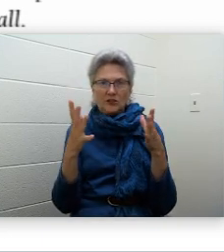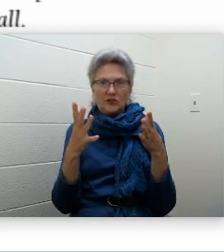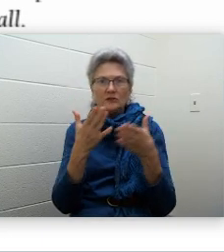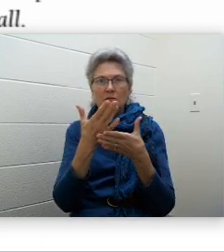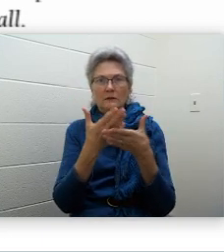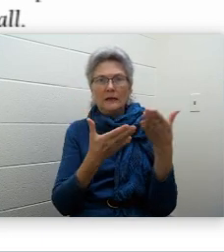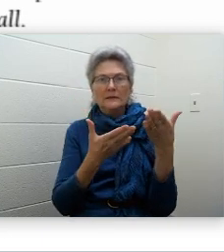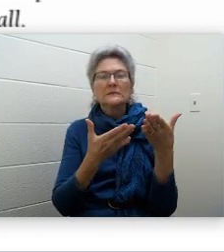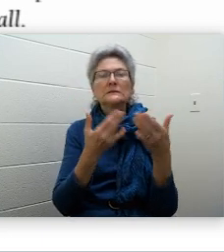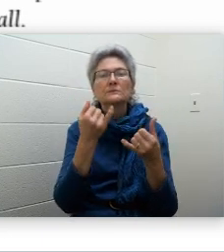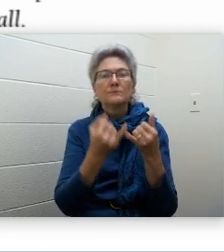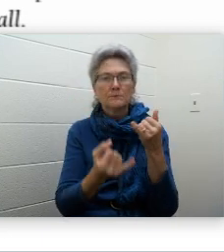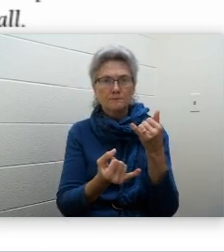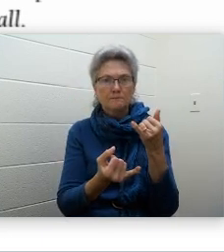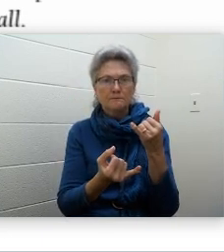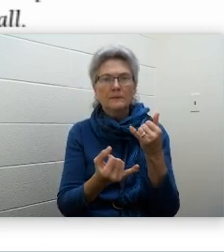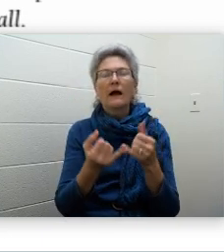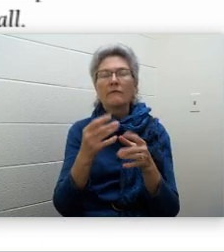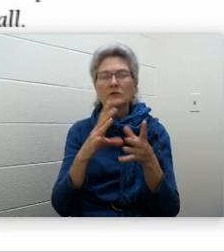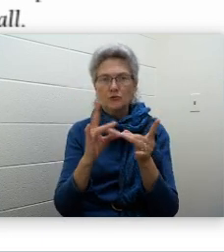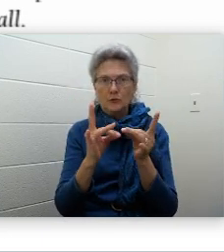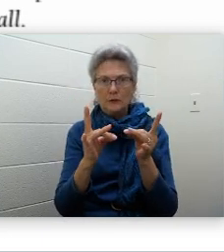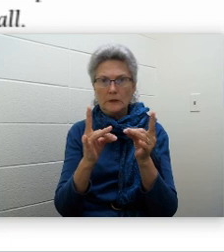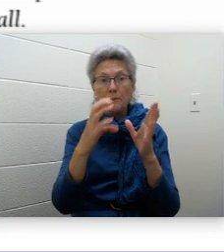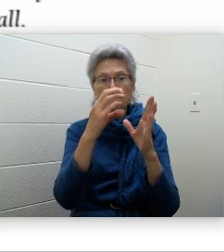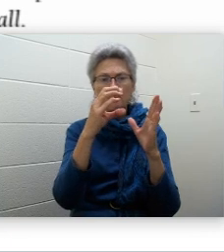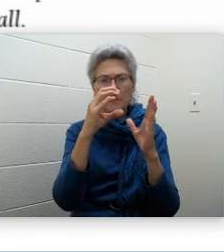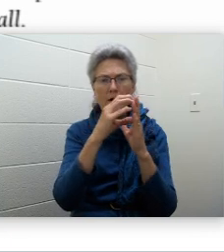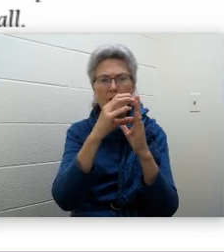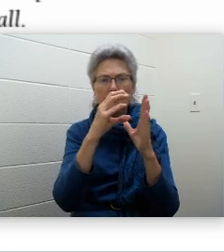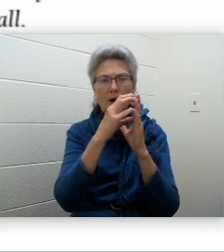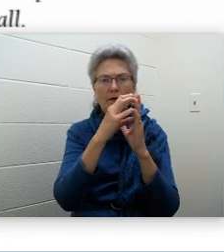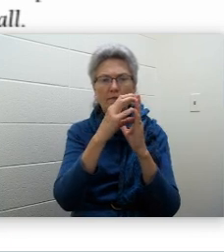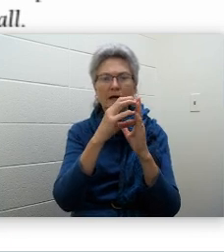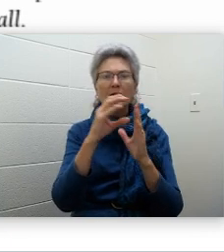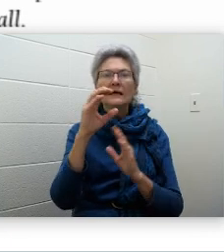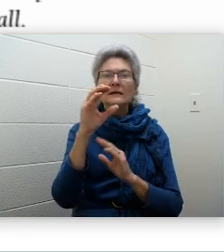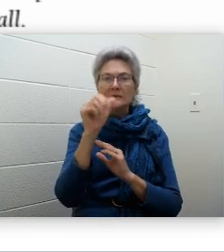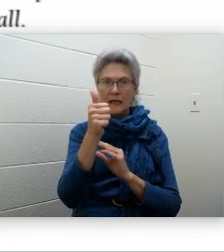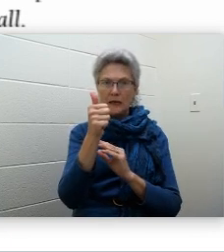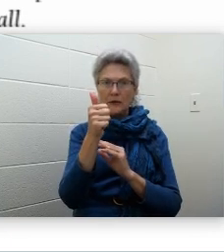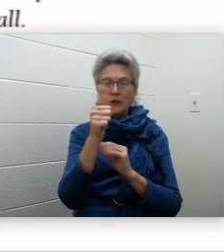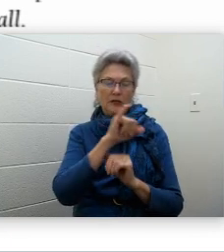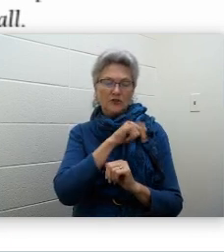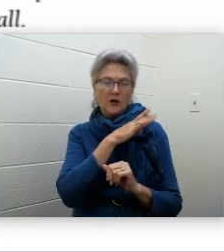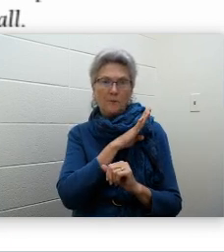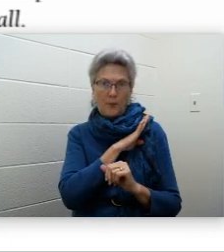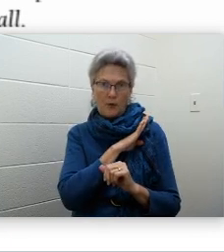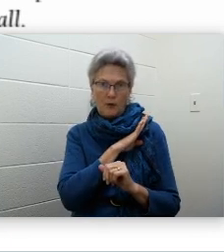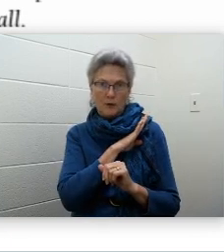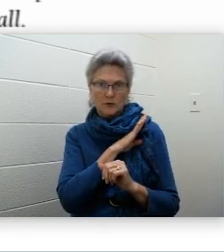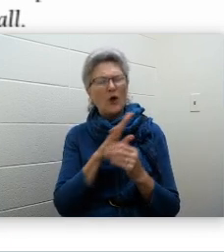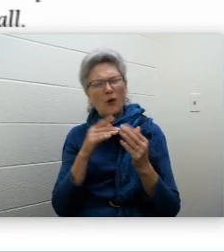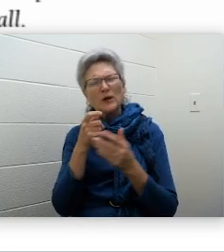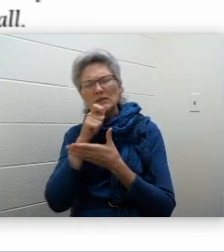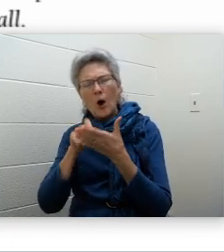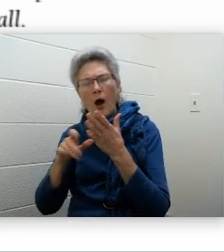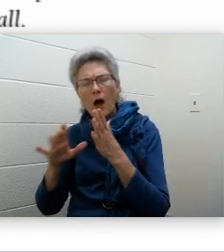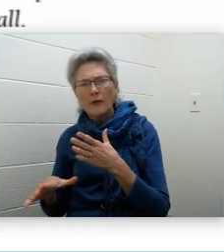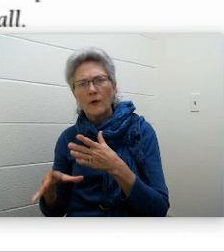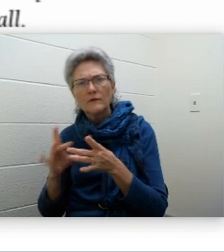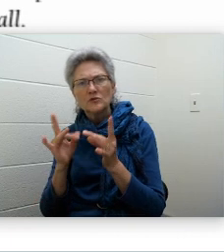text. I like in paragraph 10 where we find that Burroughs, although he's the author of